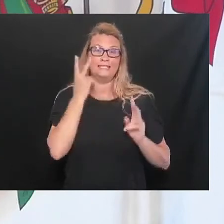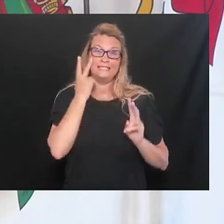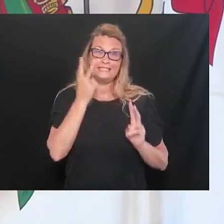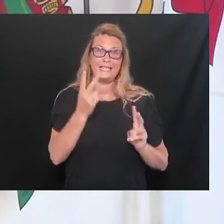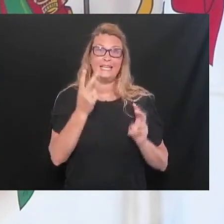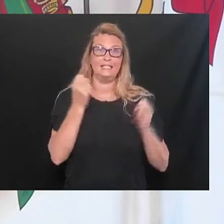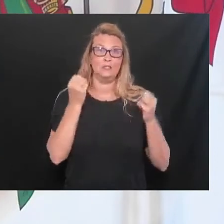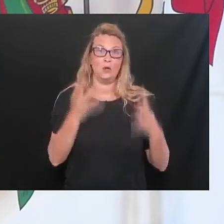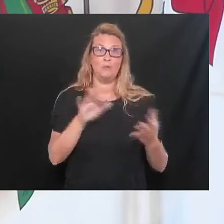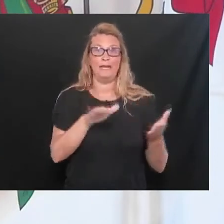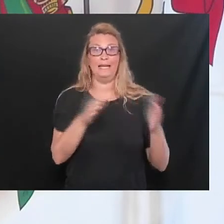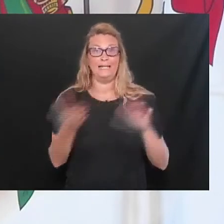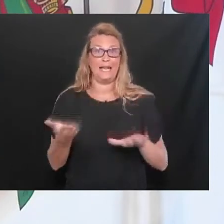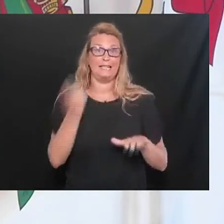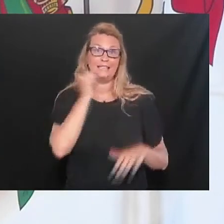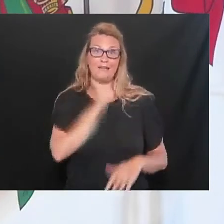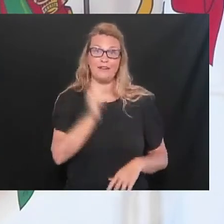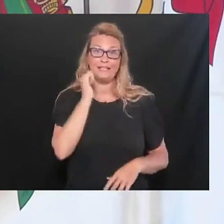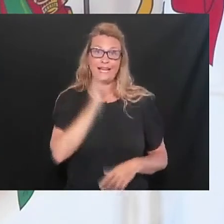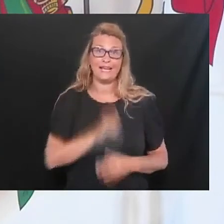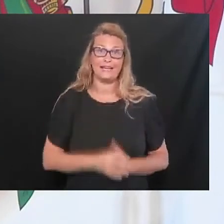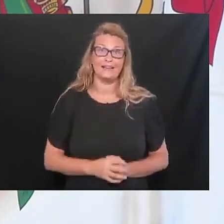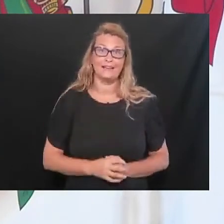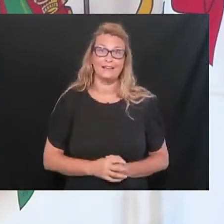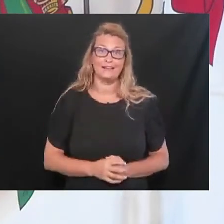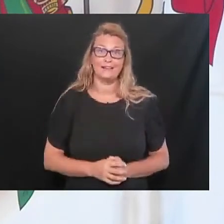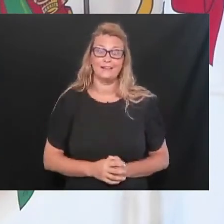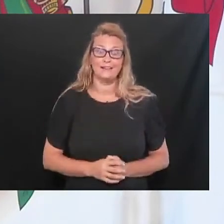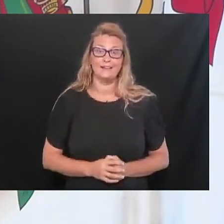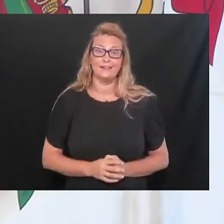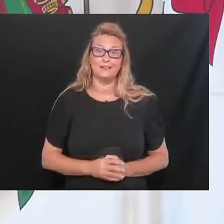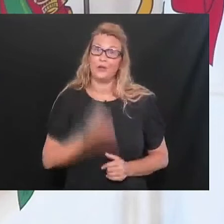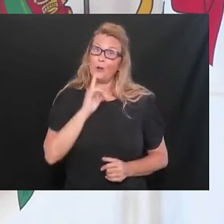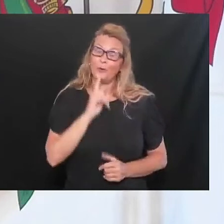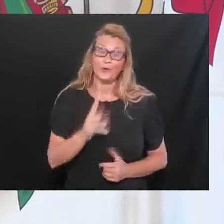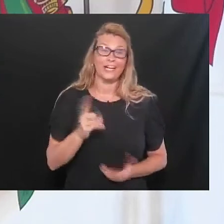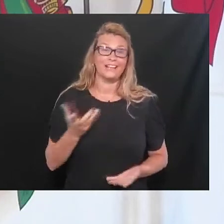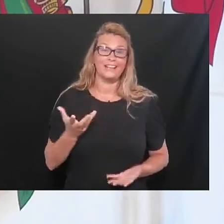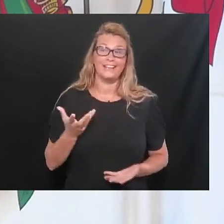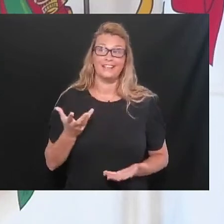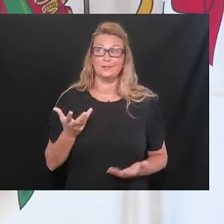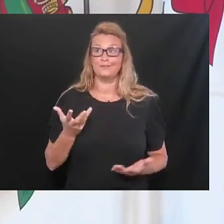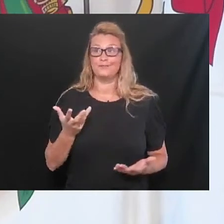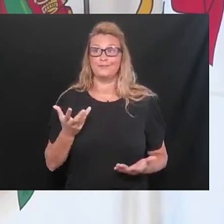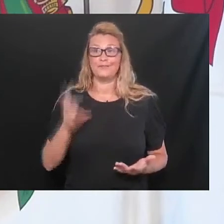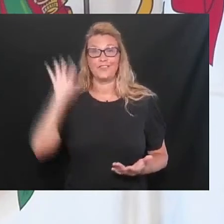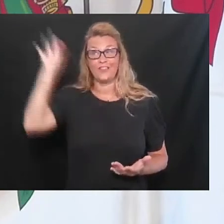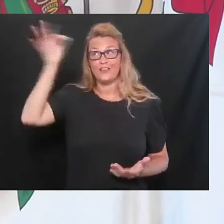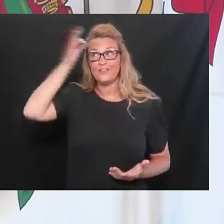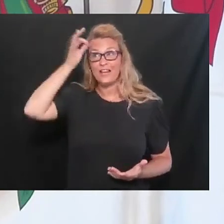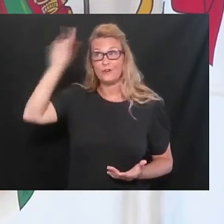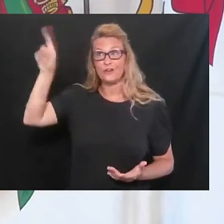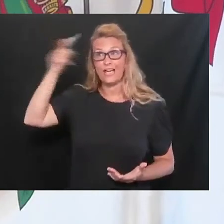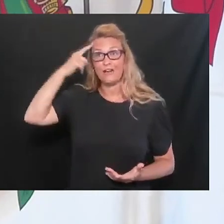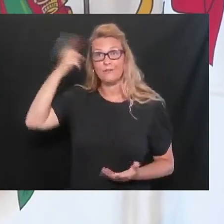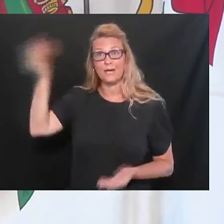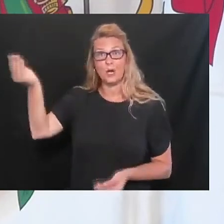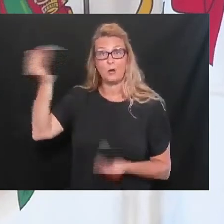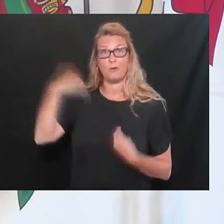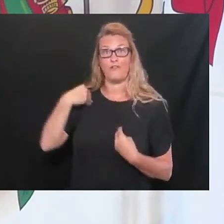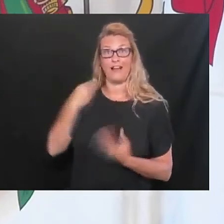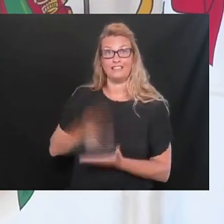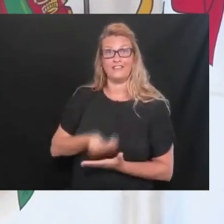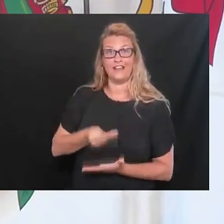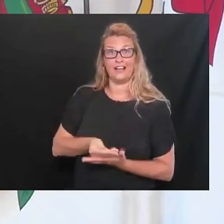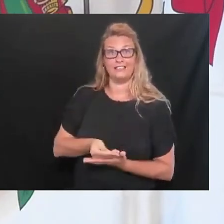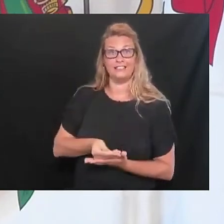West Virginians. And so really and truly, the federal government provides these funds.